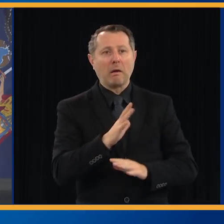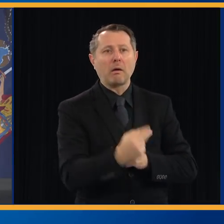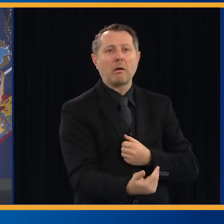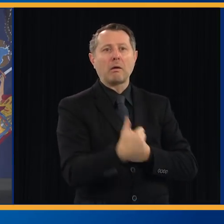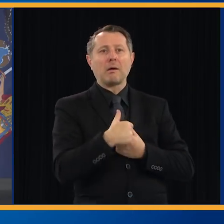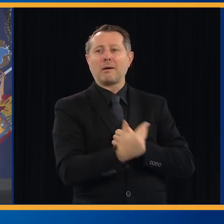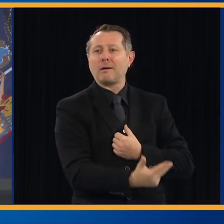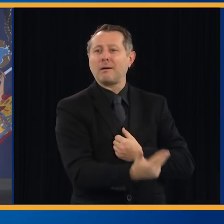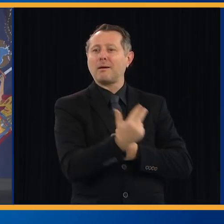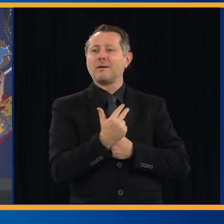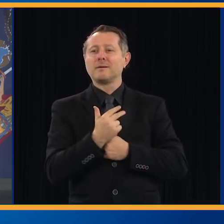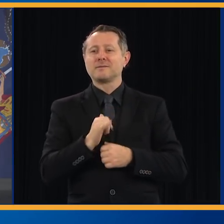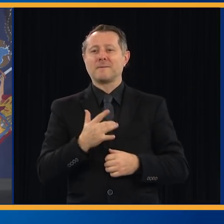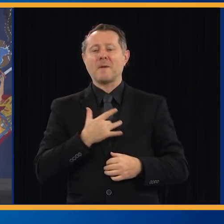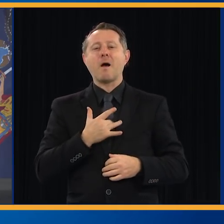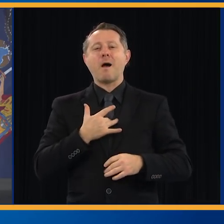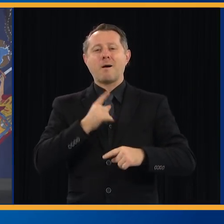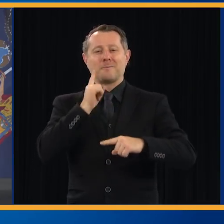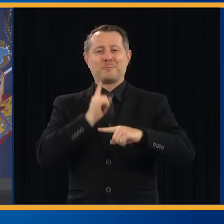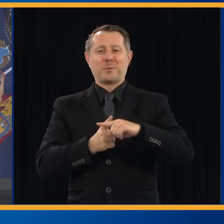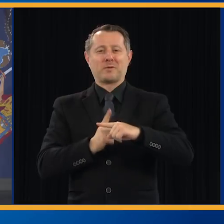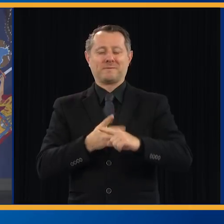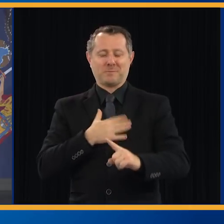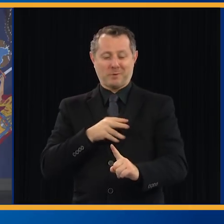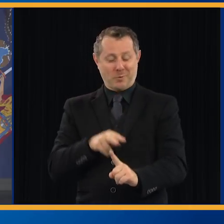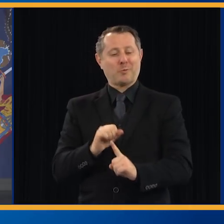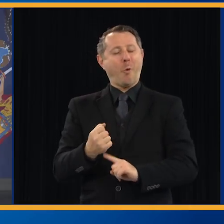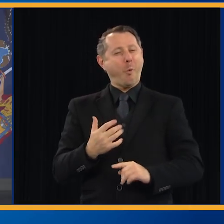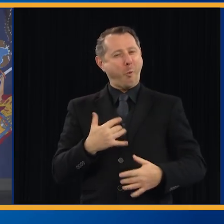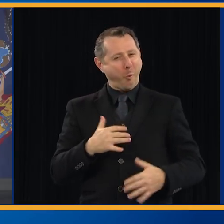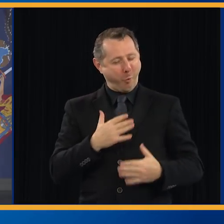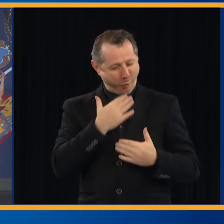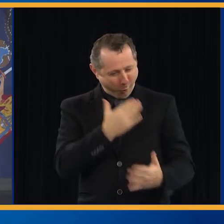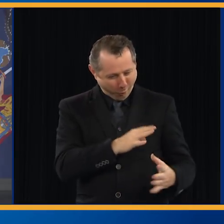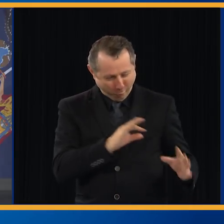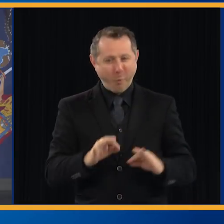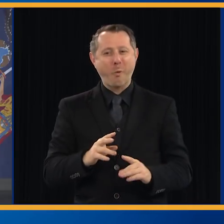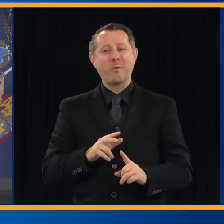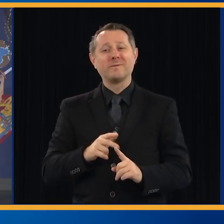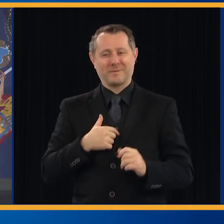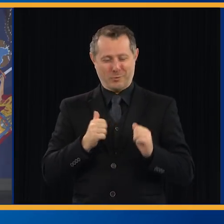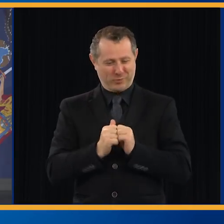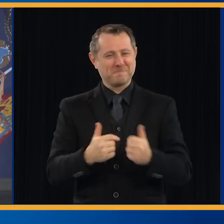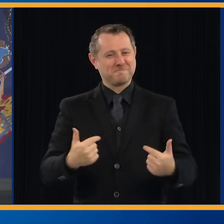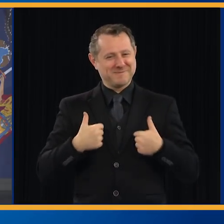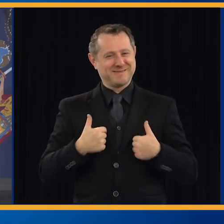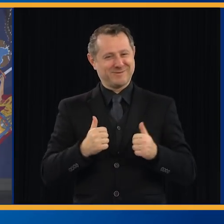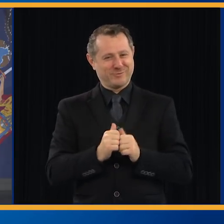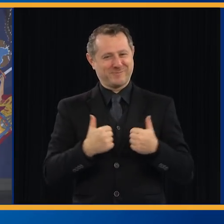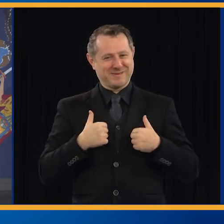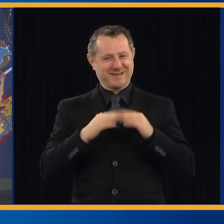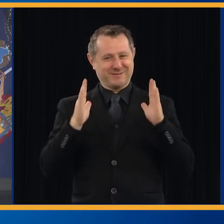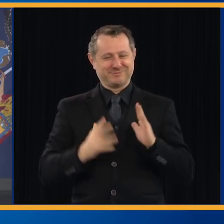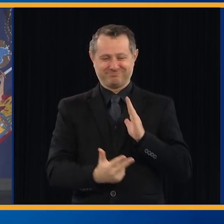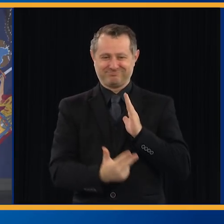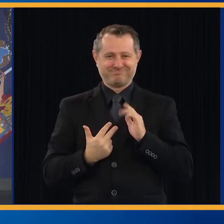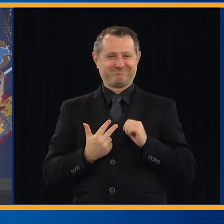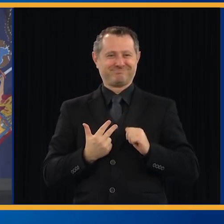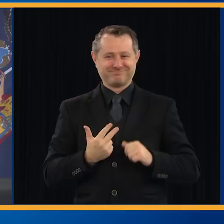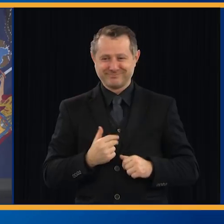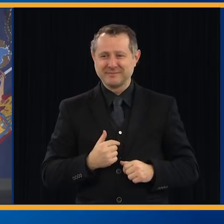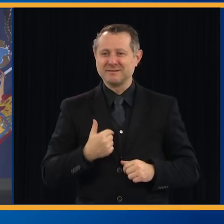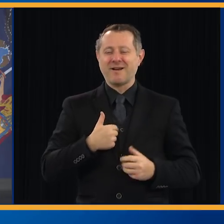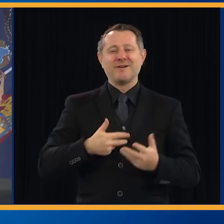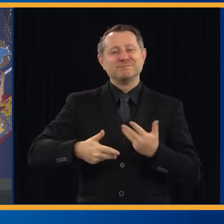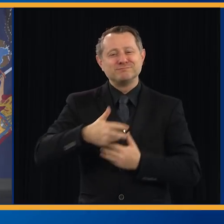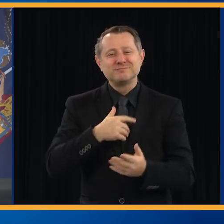lining in the midst of this hell, where my daughters are with me again. And we get to celebrate